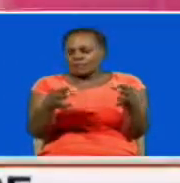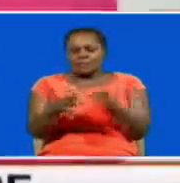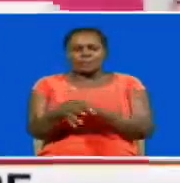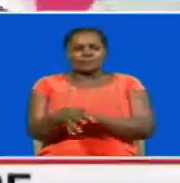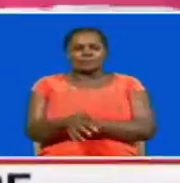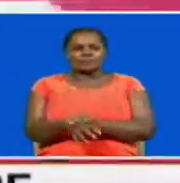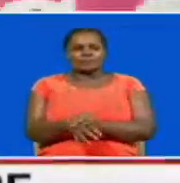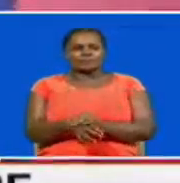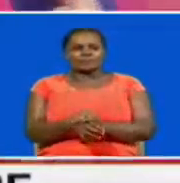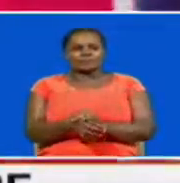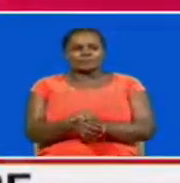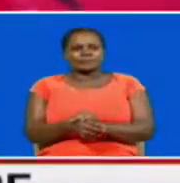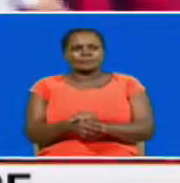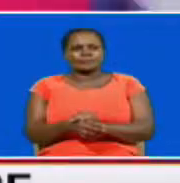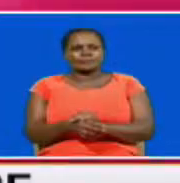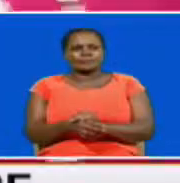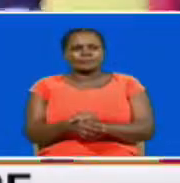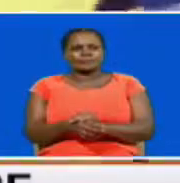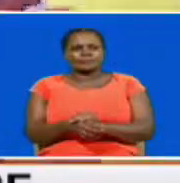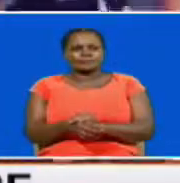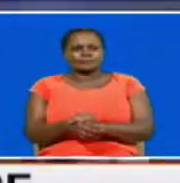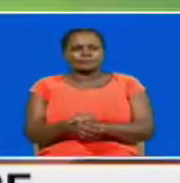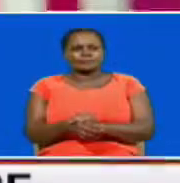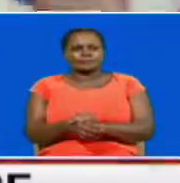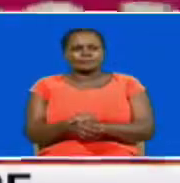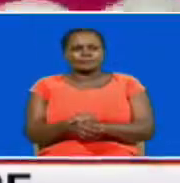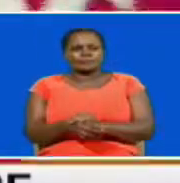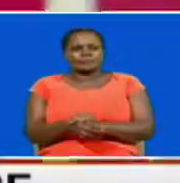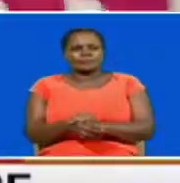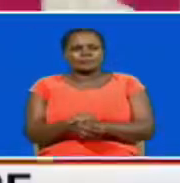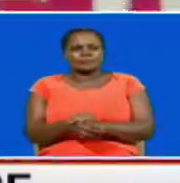The gap opens up for